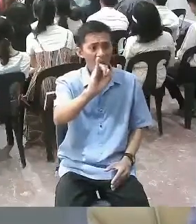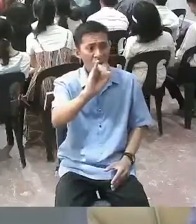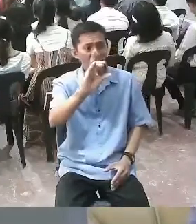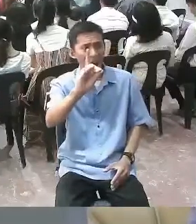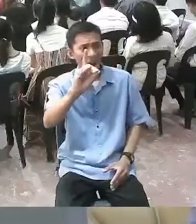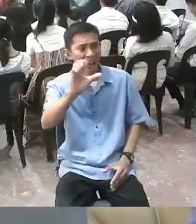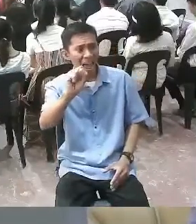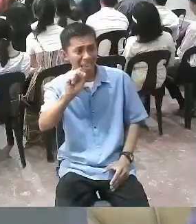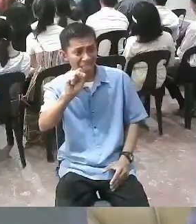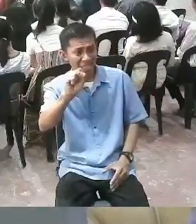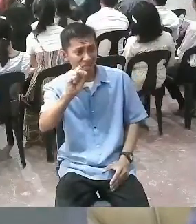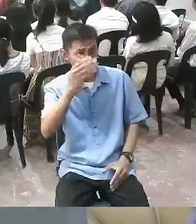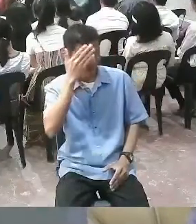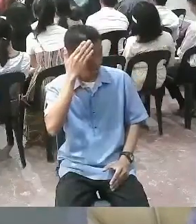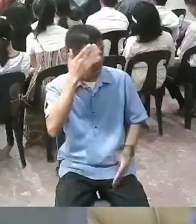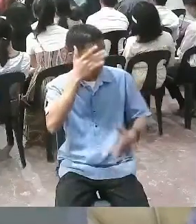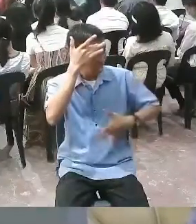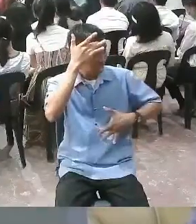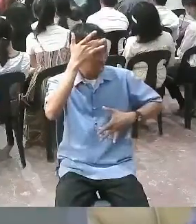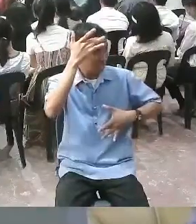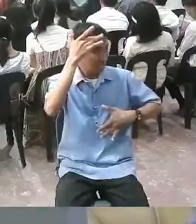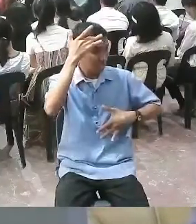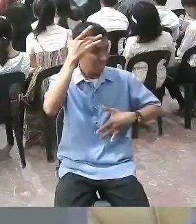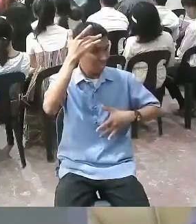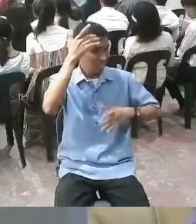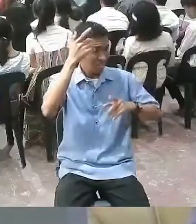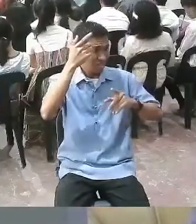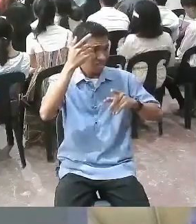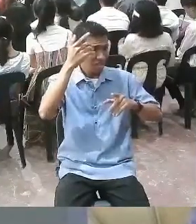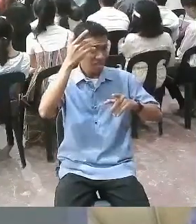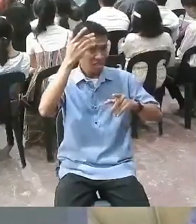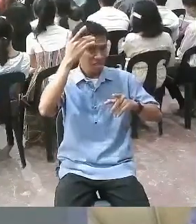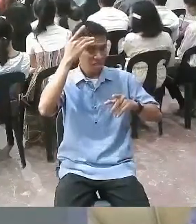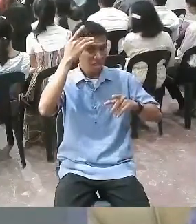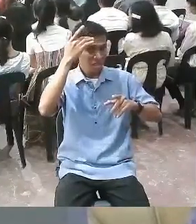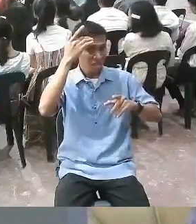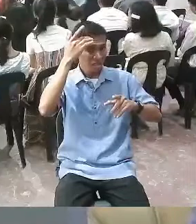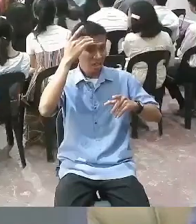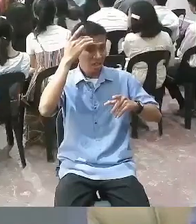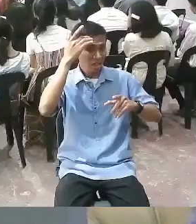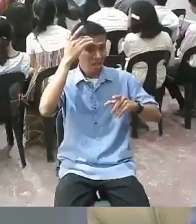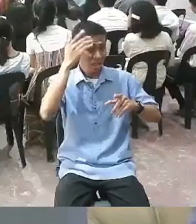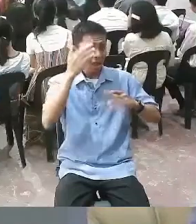have AIDS. But she said, that's not what's killing me.